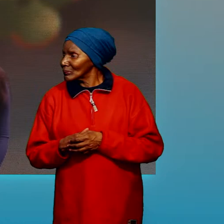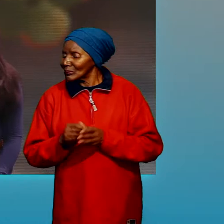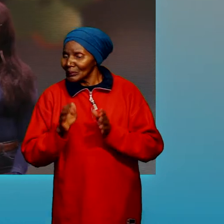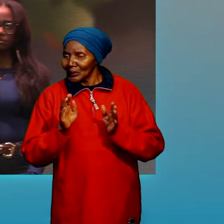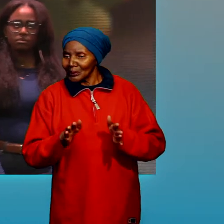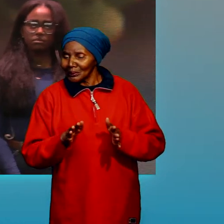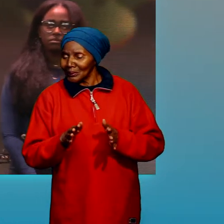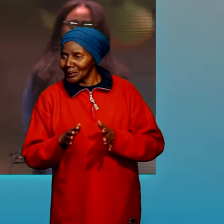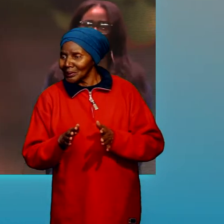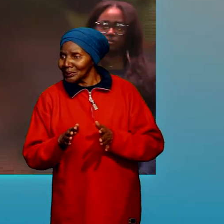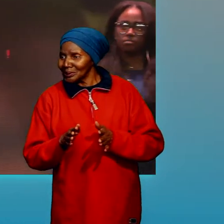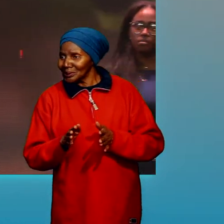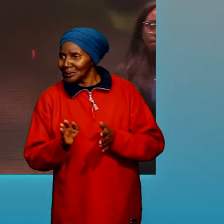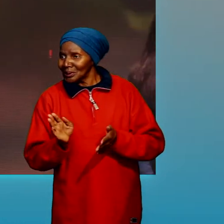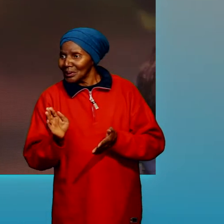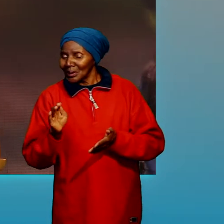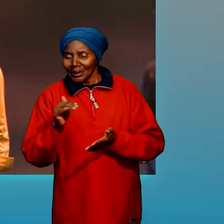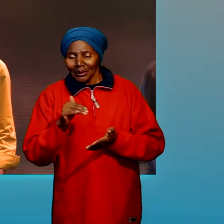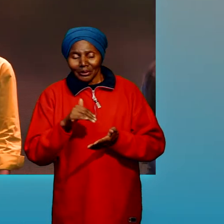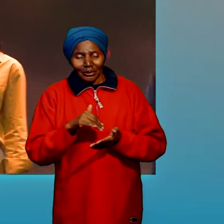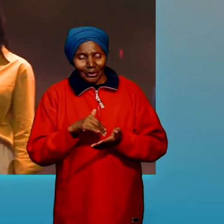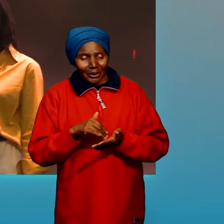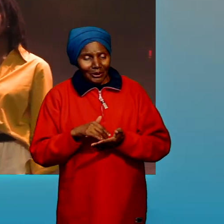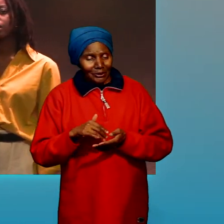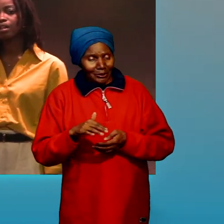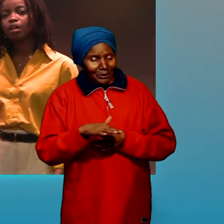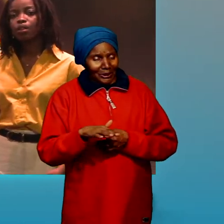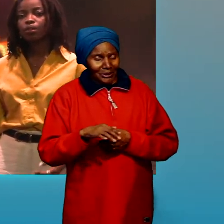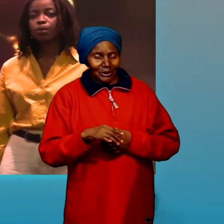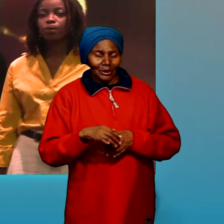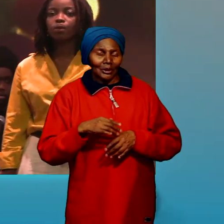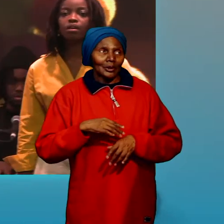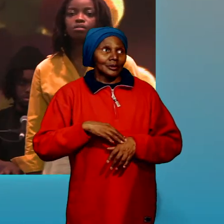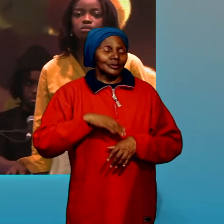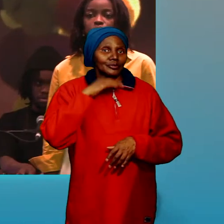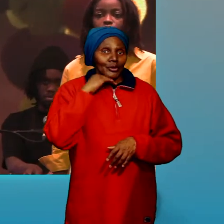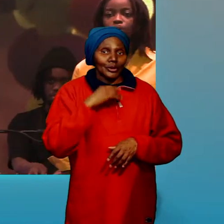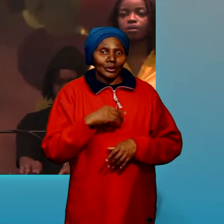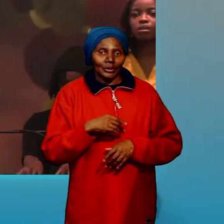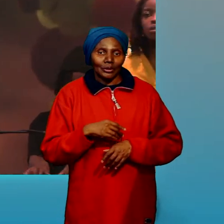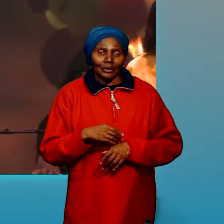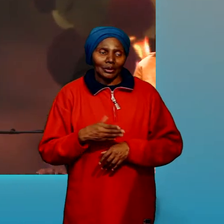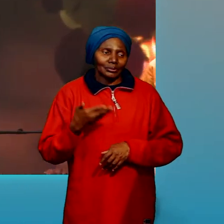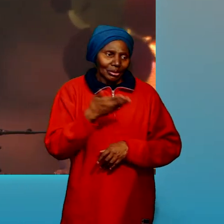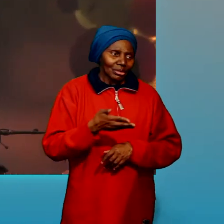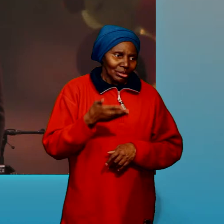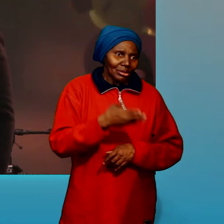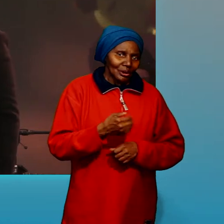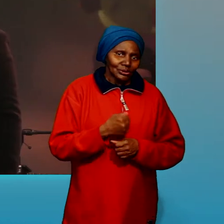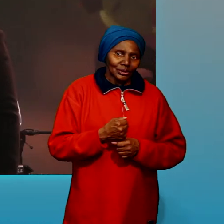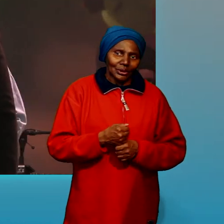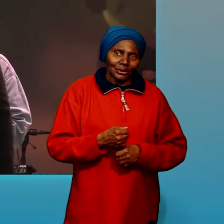Get to a point when you're tired of doing church and you're excited about revealing Christ.